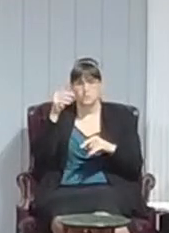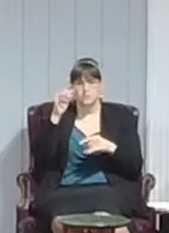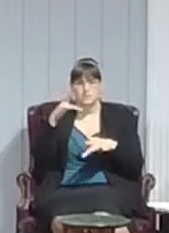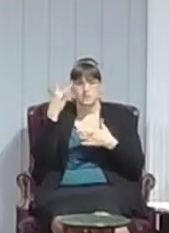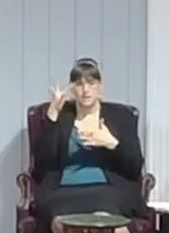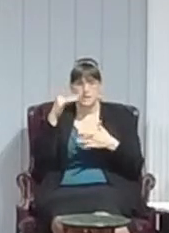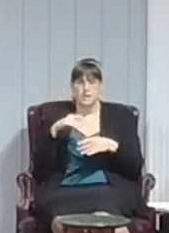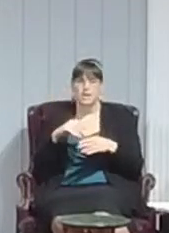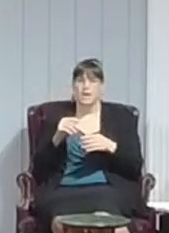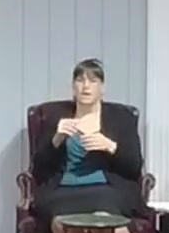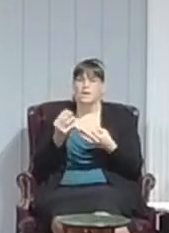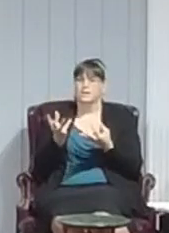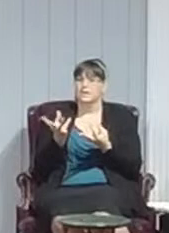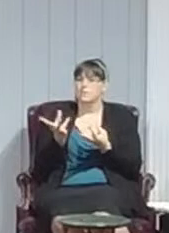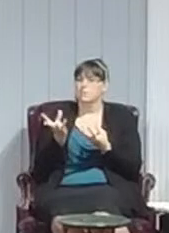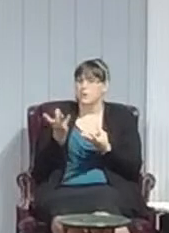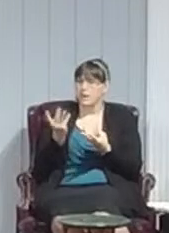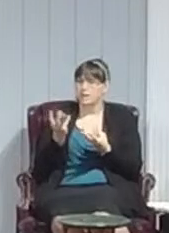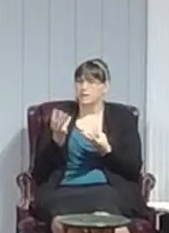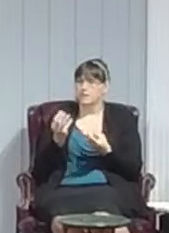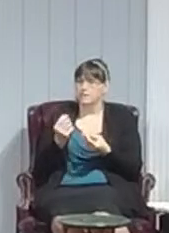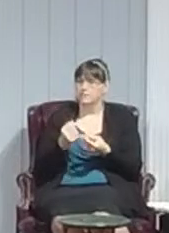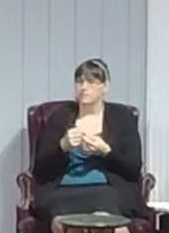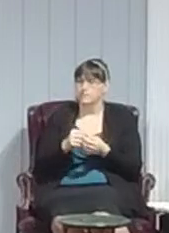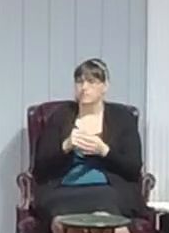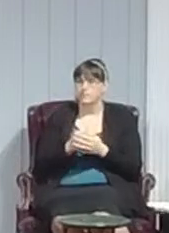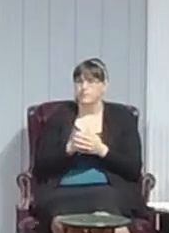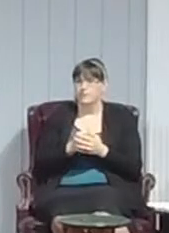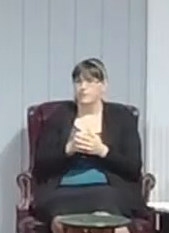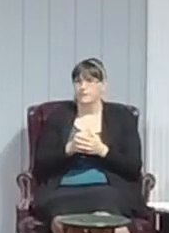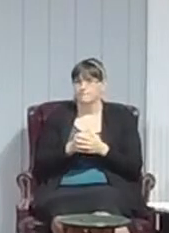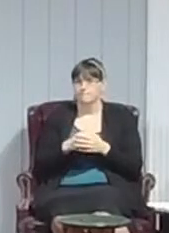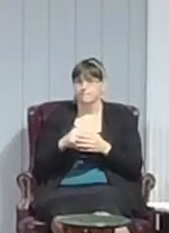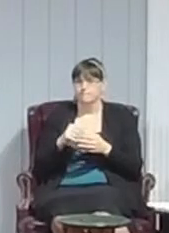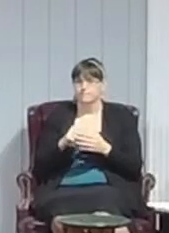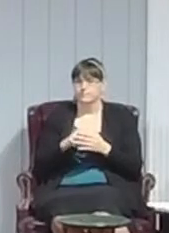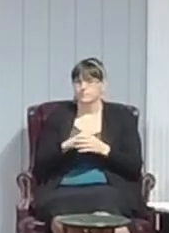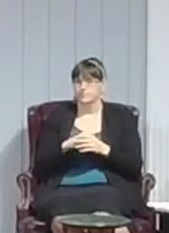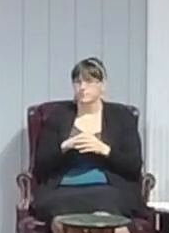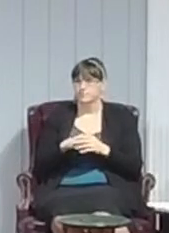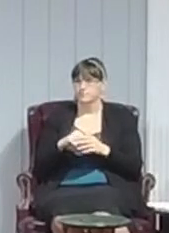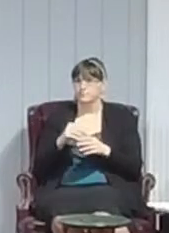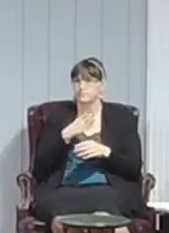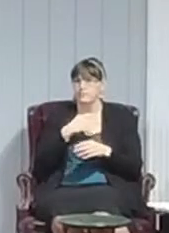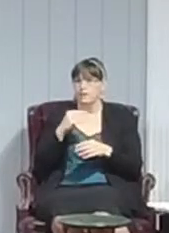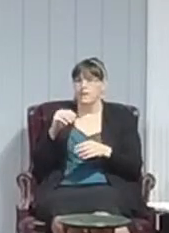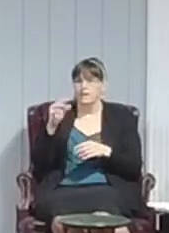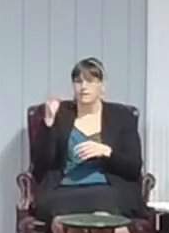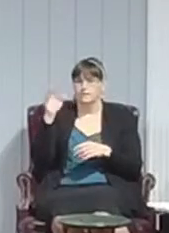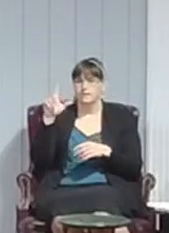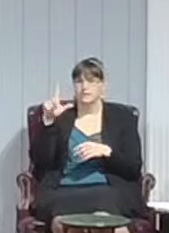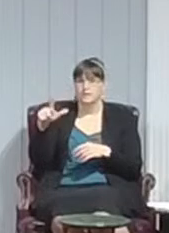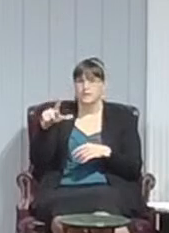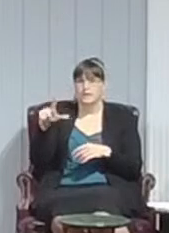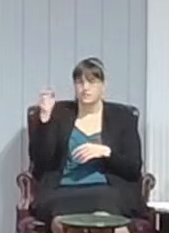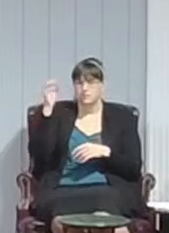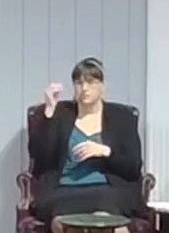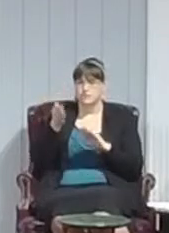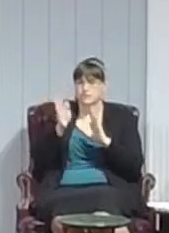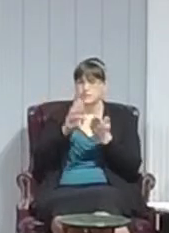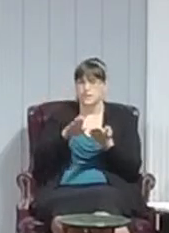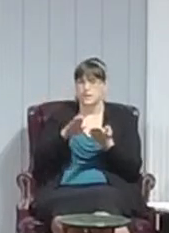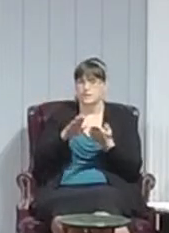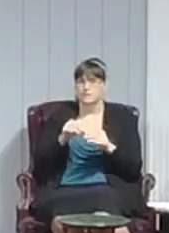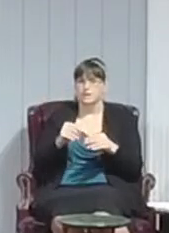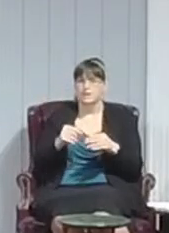Lazarus immediately and healing him of his sickness, Jesus delays his coming, and Lazarus dies. And by the time Jesus